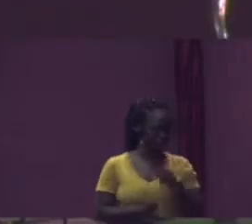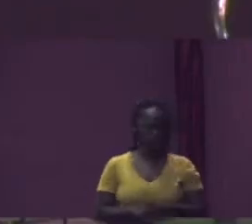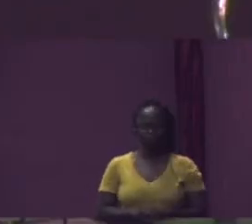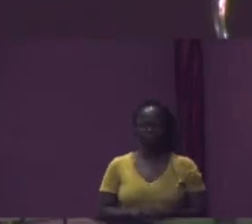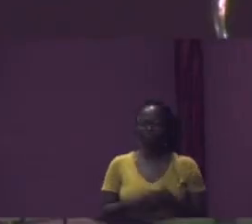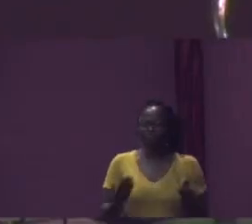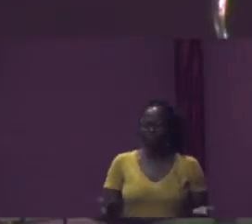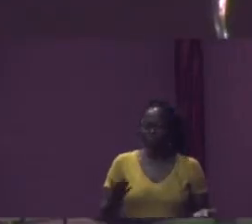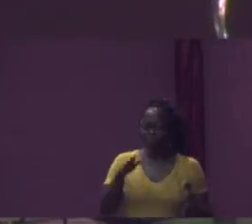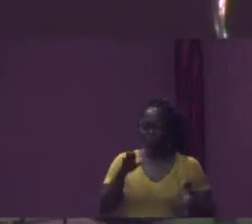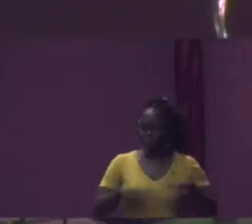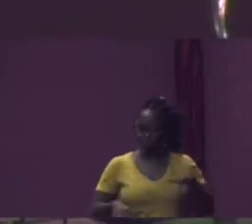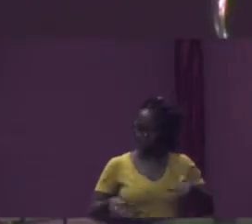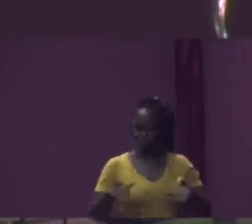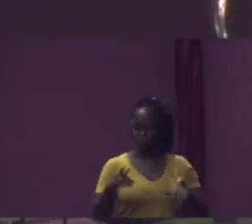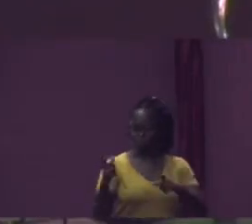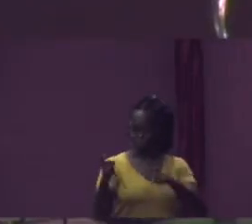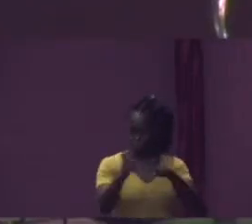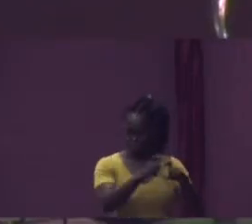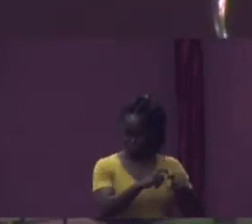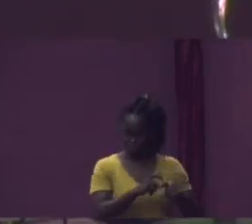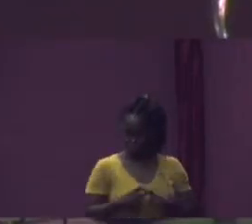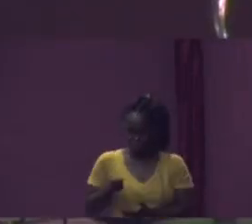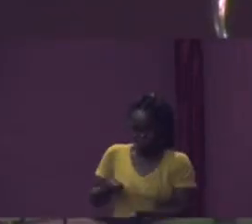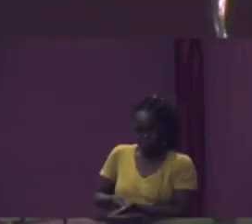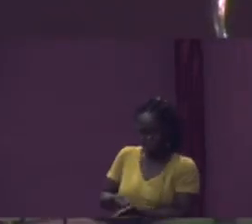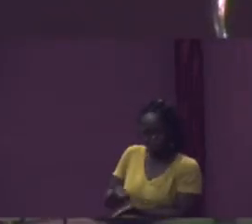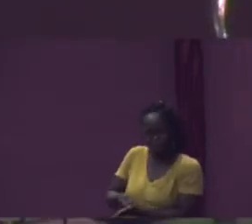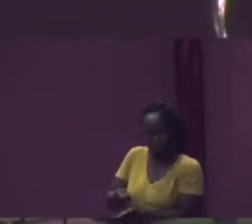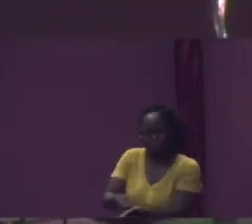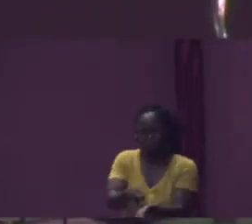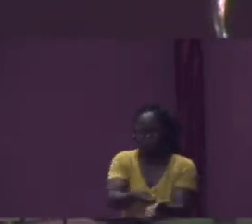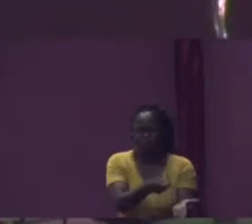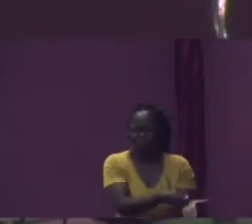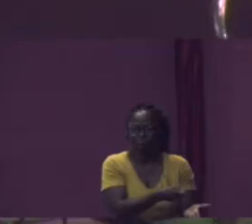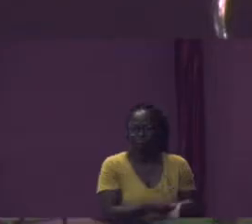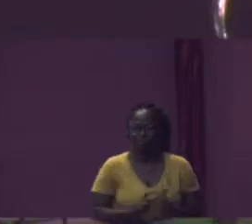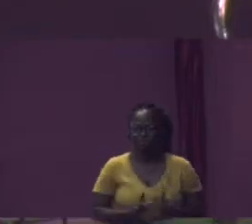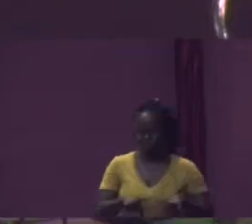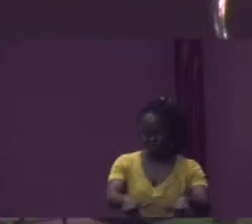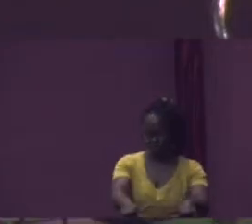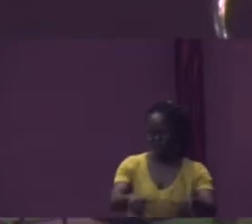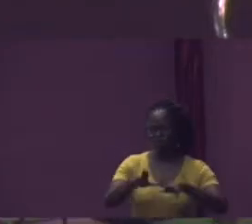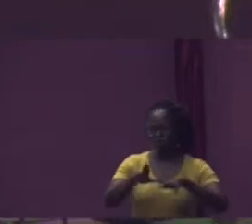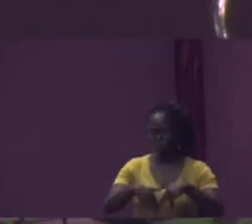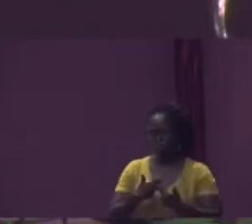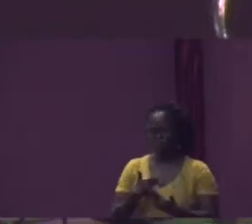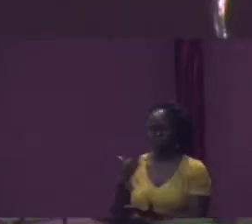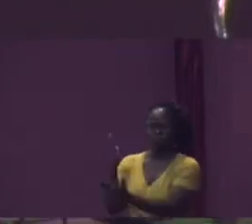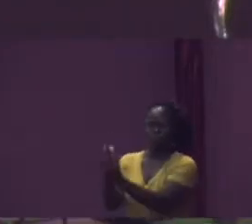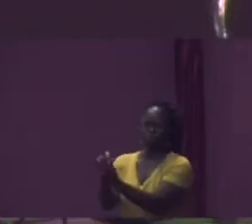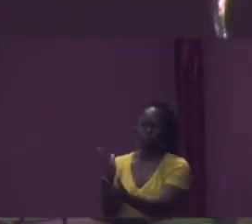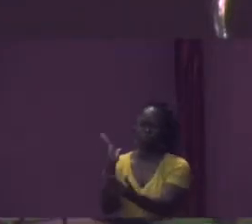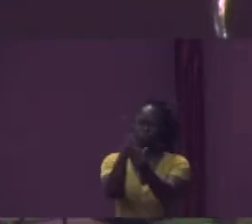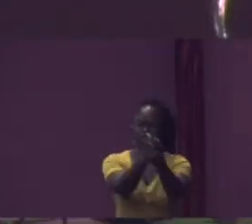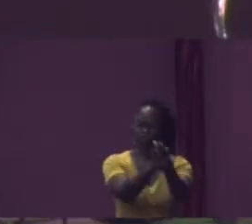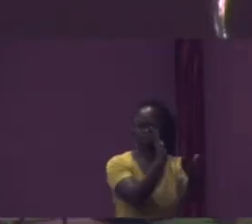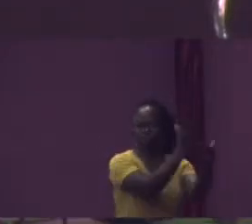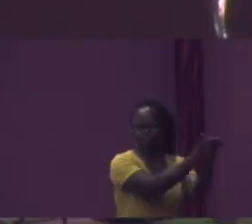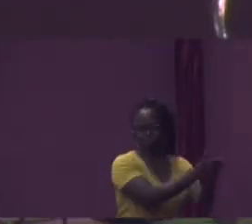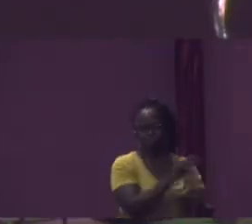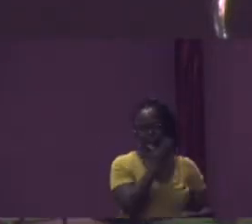practice. The beginning of the breakdown of the doctor-patient relationship in the 60s and 70s in large part was due